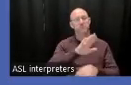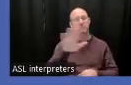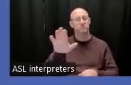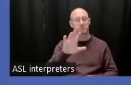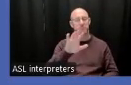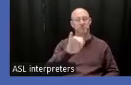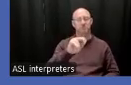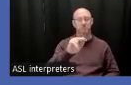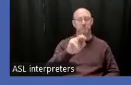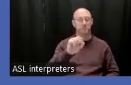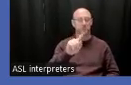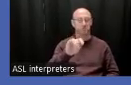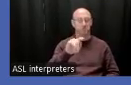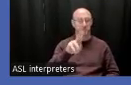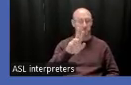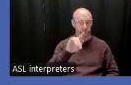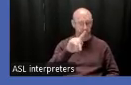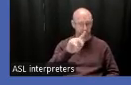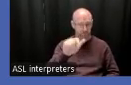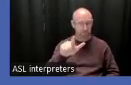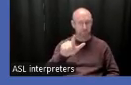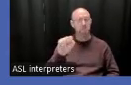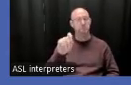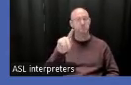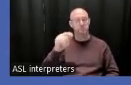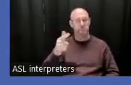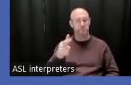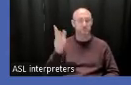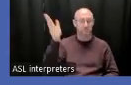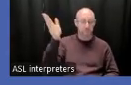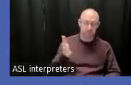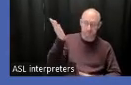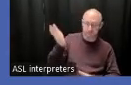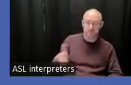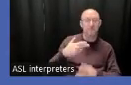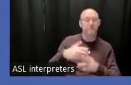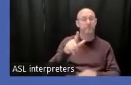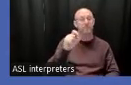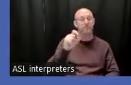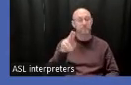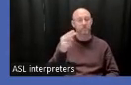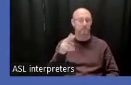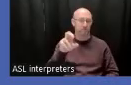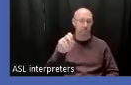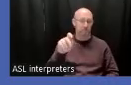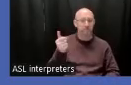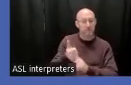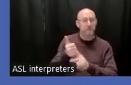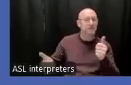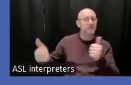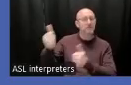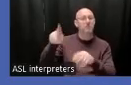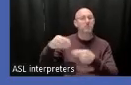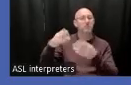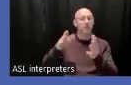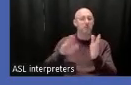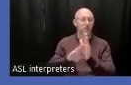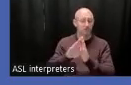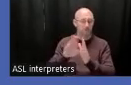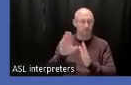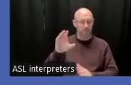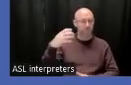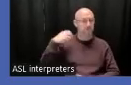setting. Our presenter is Lou Hurst. Lou is a Senior Proposal Development Officer in our